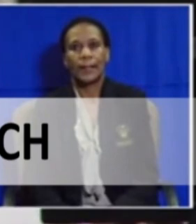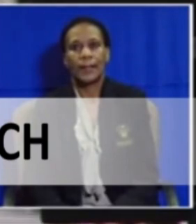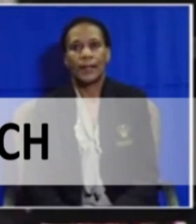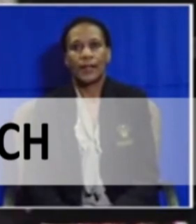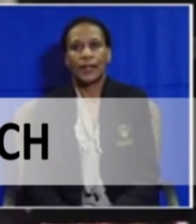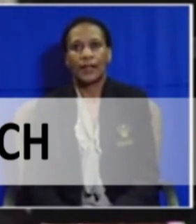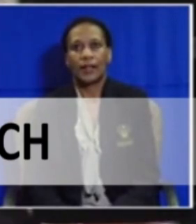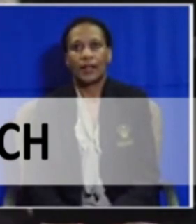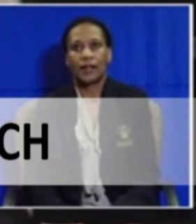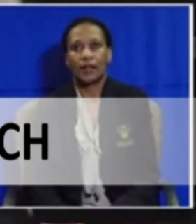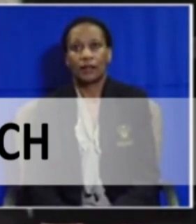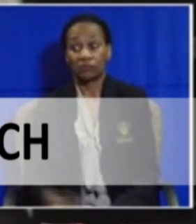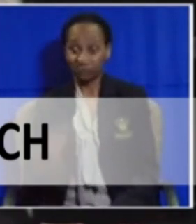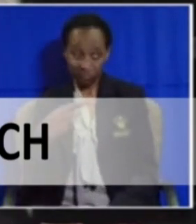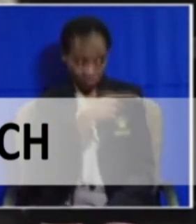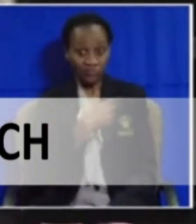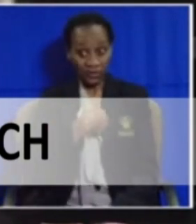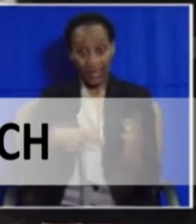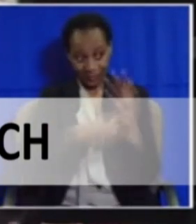Yena ndizamteka.